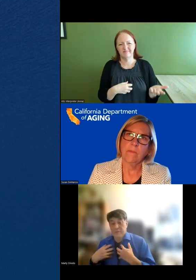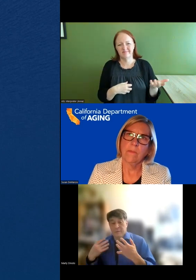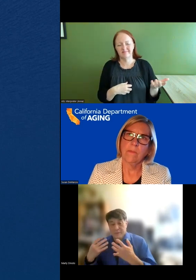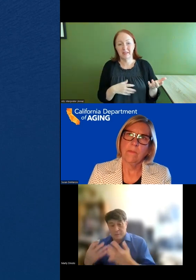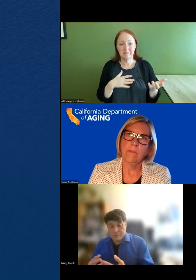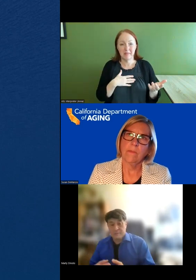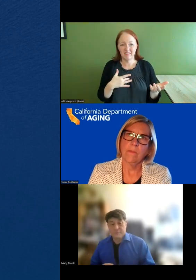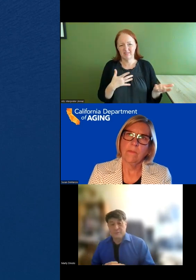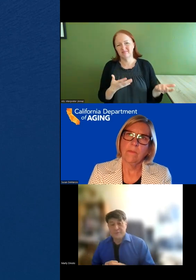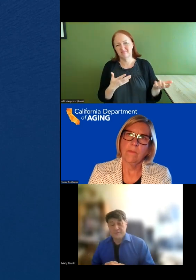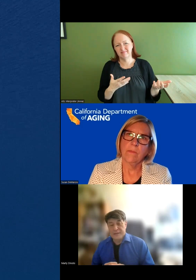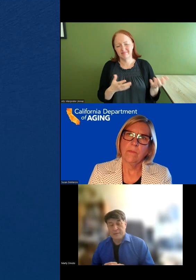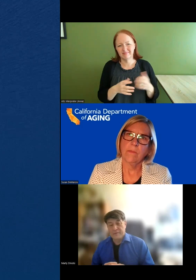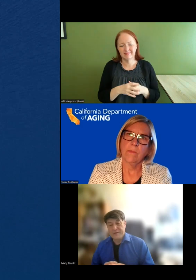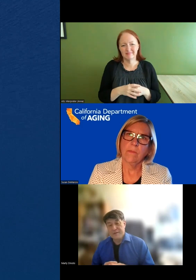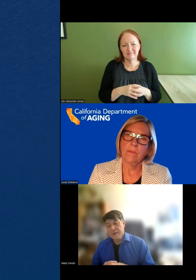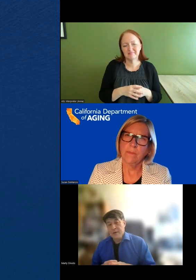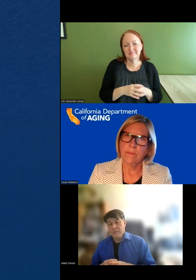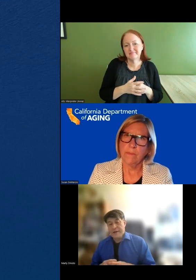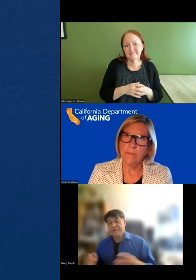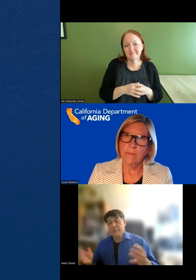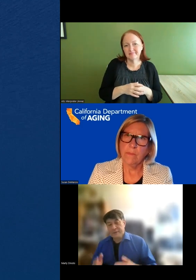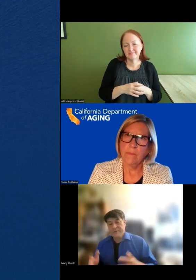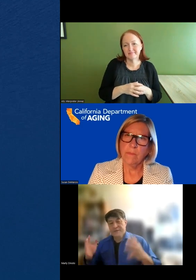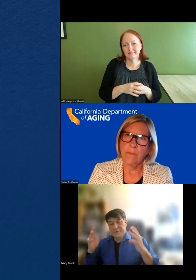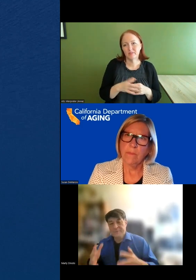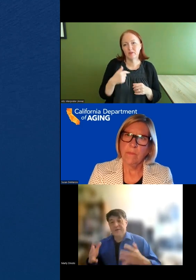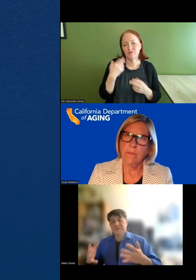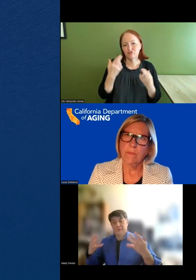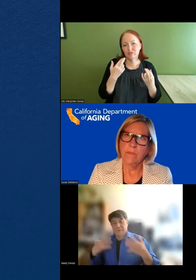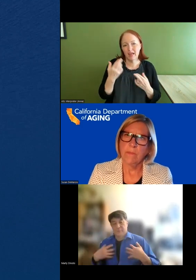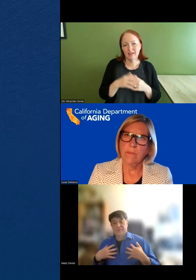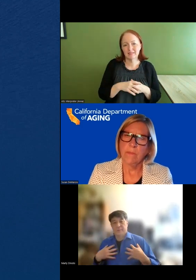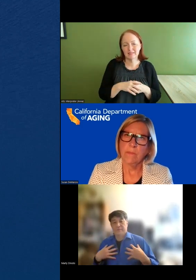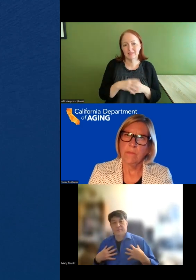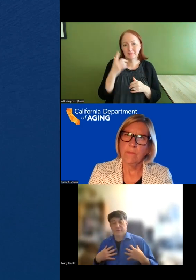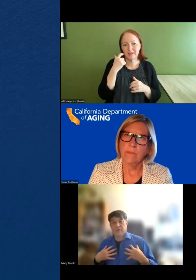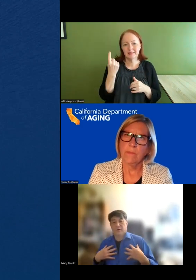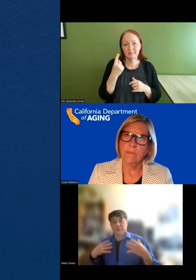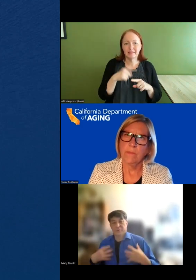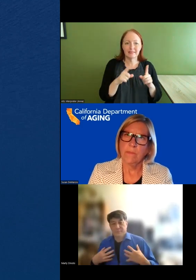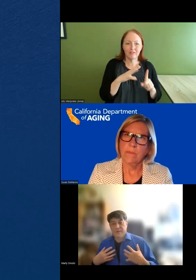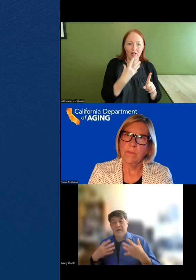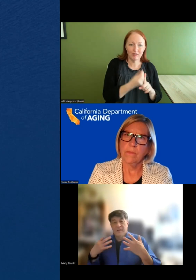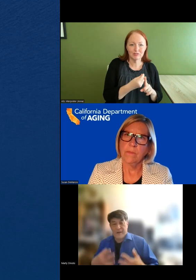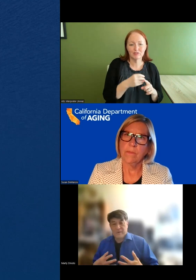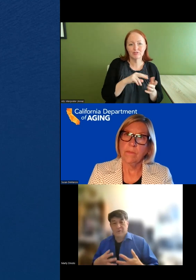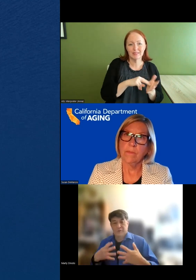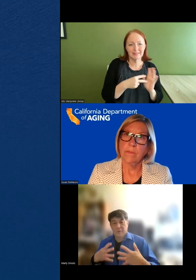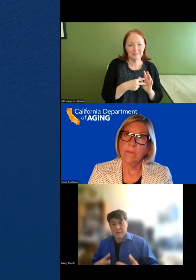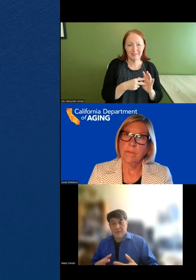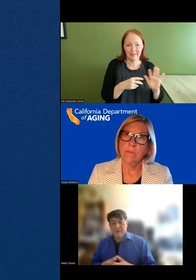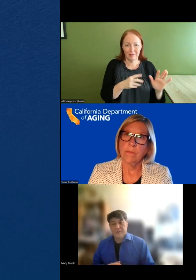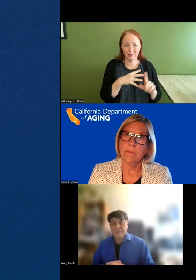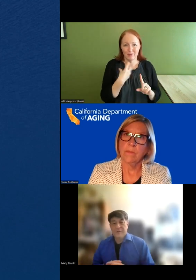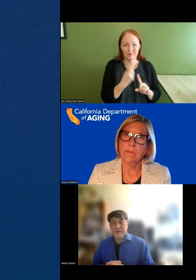I would feel, in terms of their views now. And I think we have to recognize that just because someone's coming from a different culture doesn't mean that